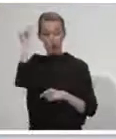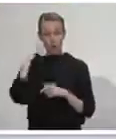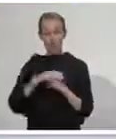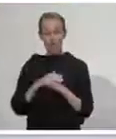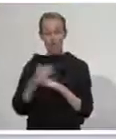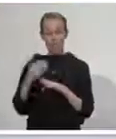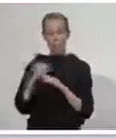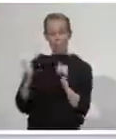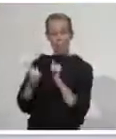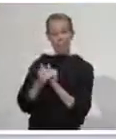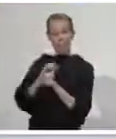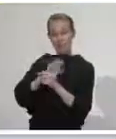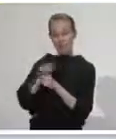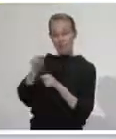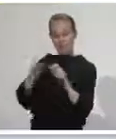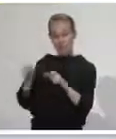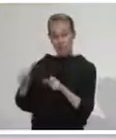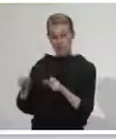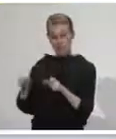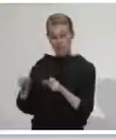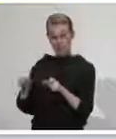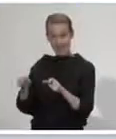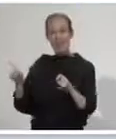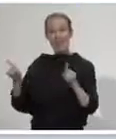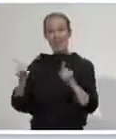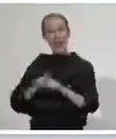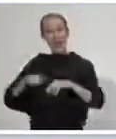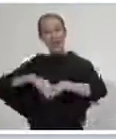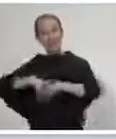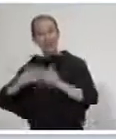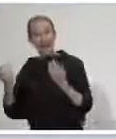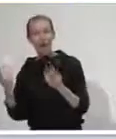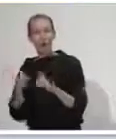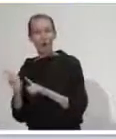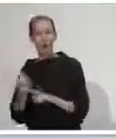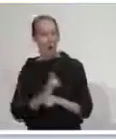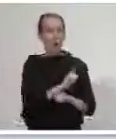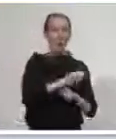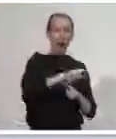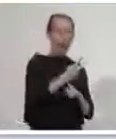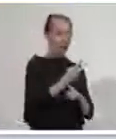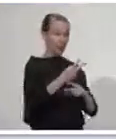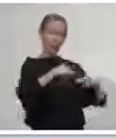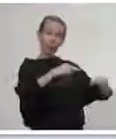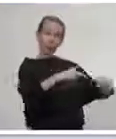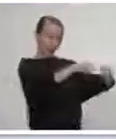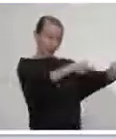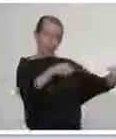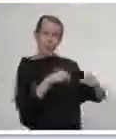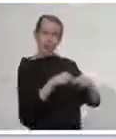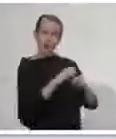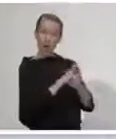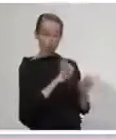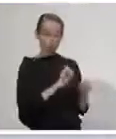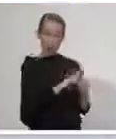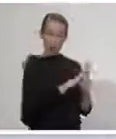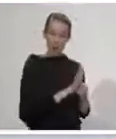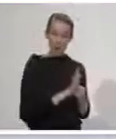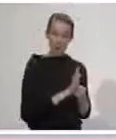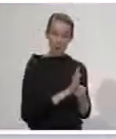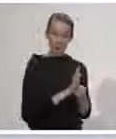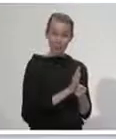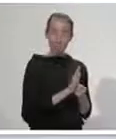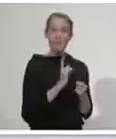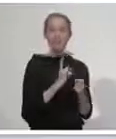on different wards on different shifts, but never at the same time. That was the view of the DHB, and that is what is being